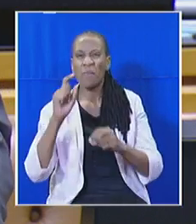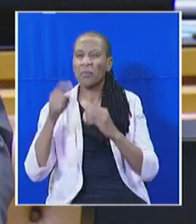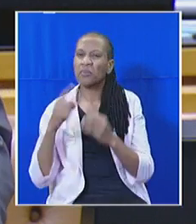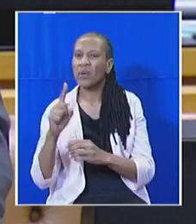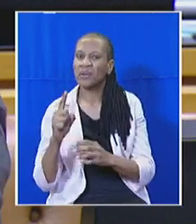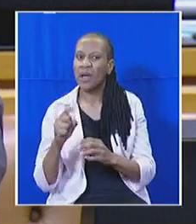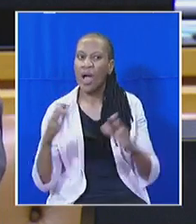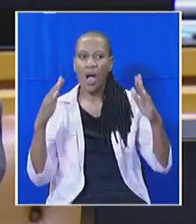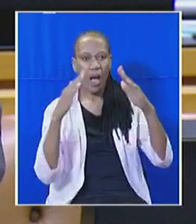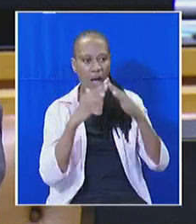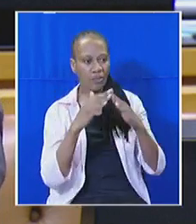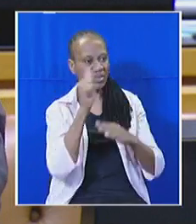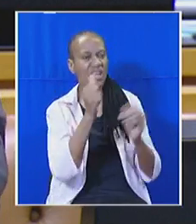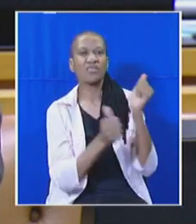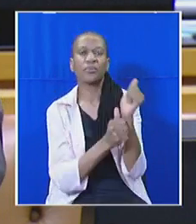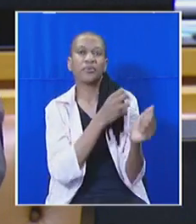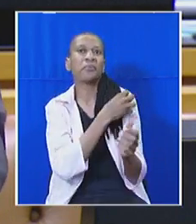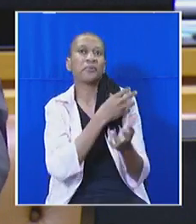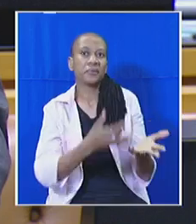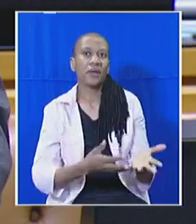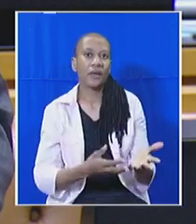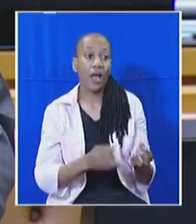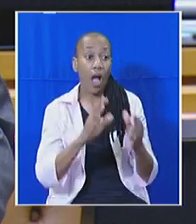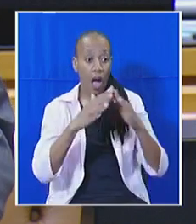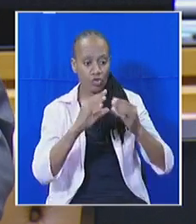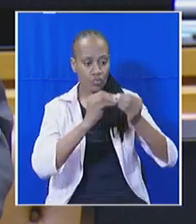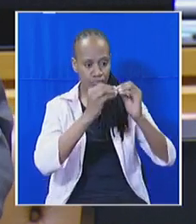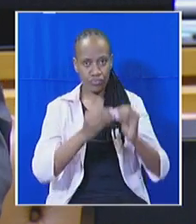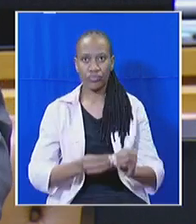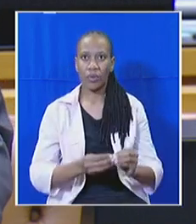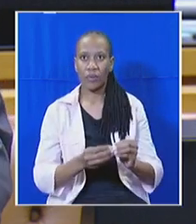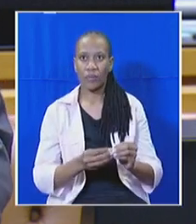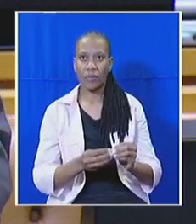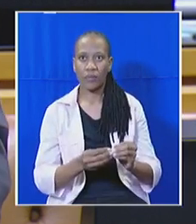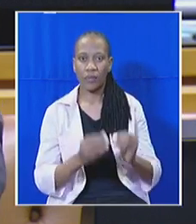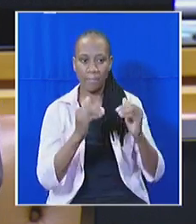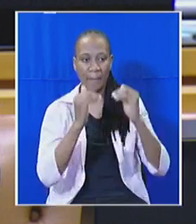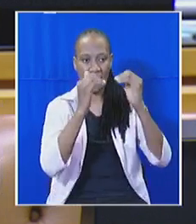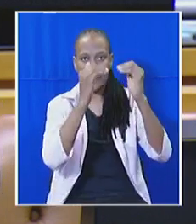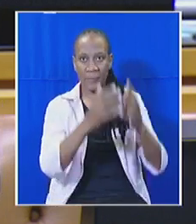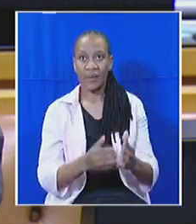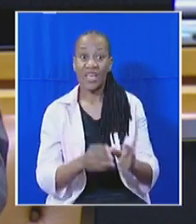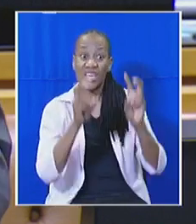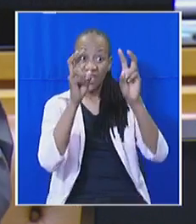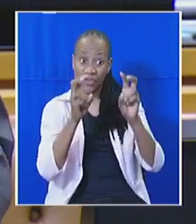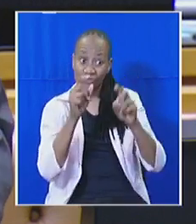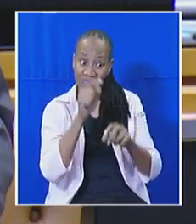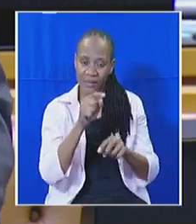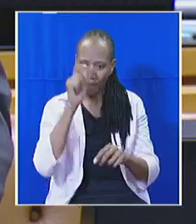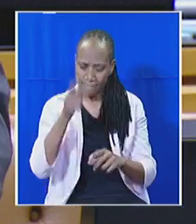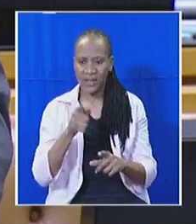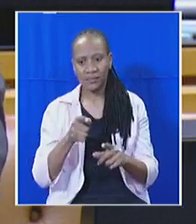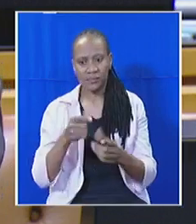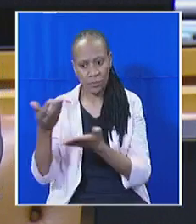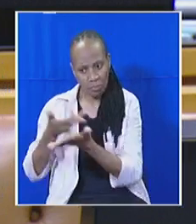was being renovated. And the agreement in this House that that matter must be taken to the Ethics Committee because it's misleading